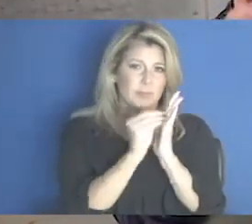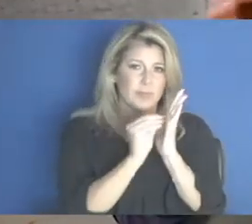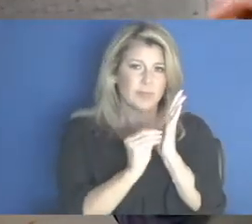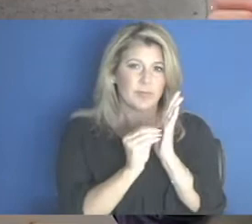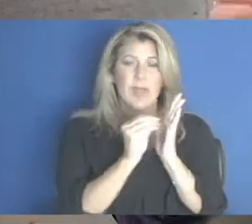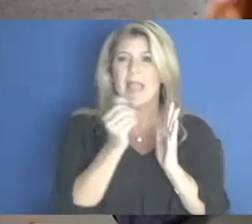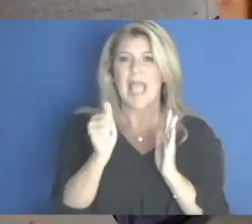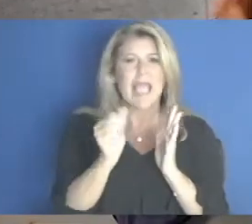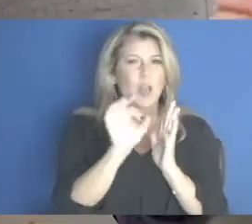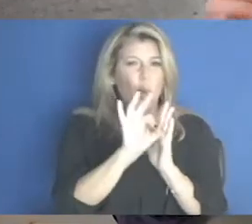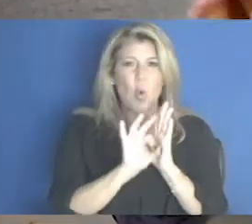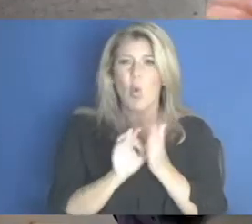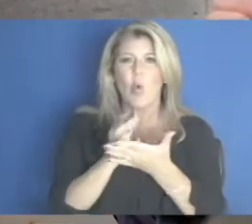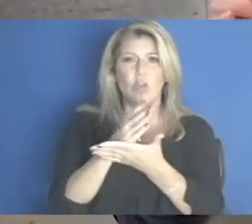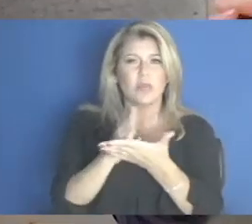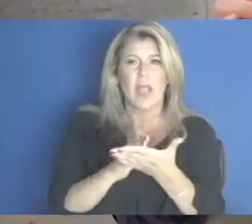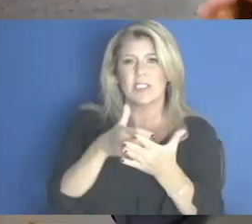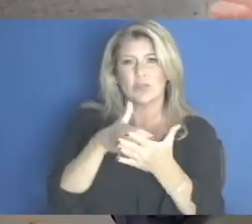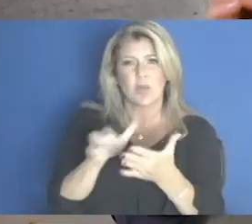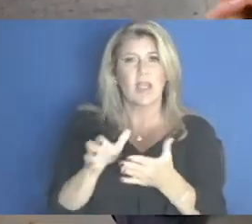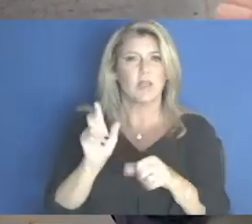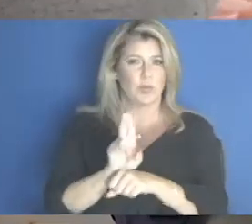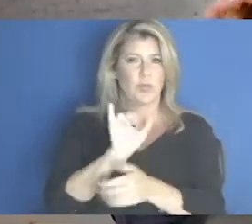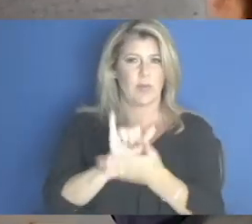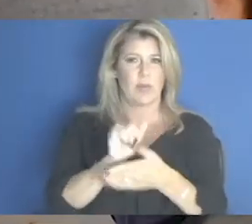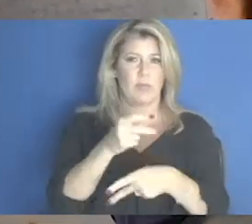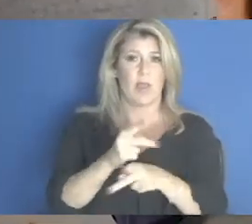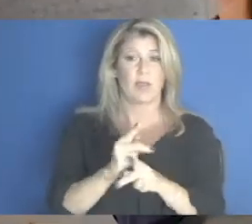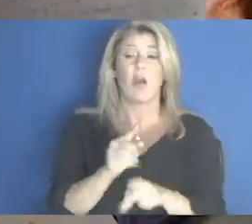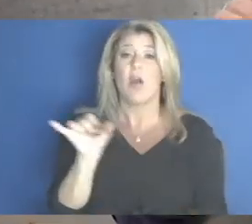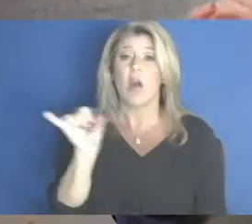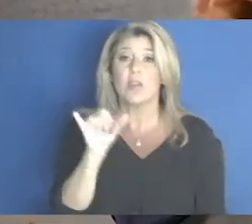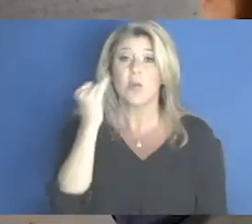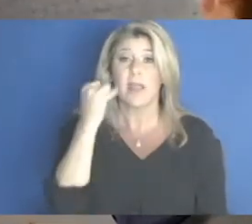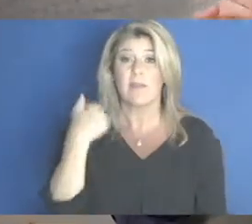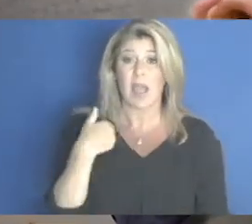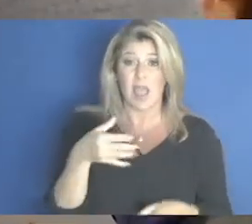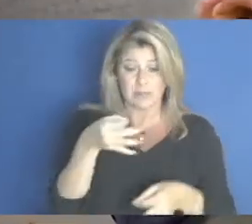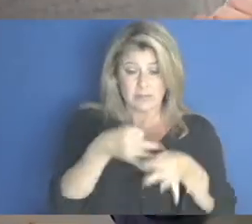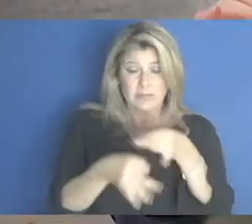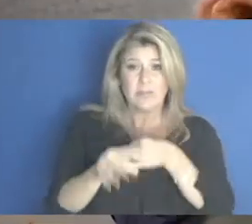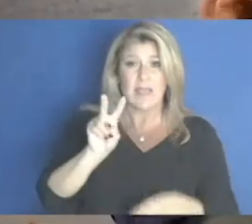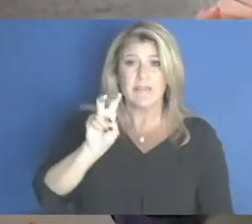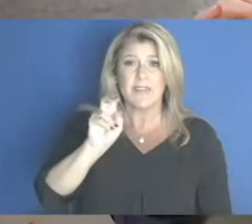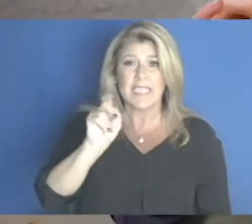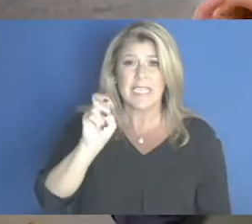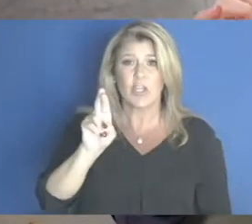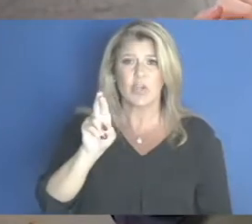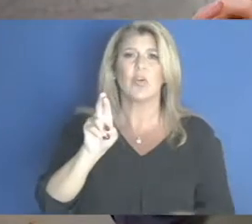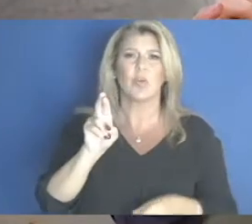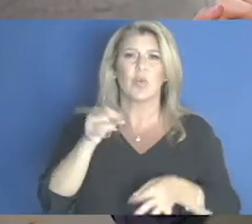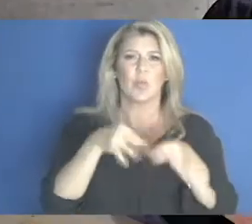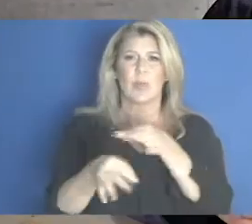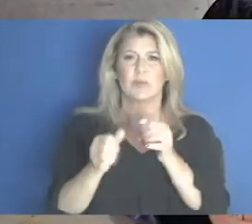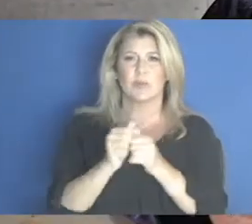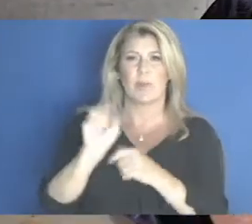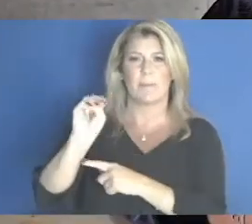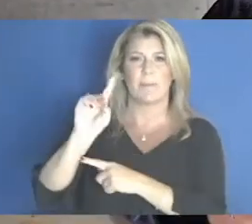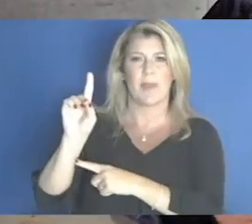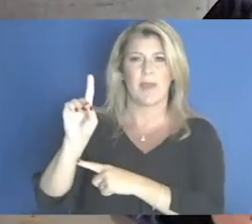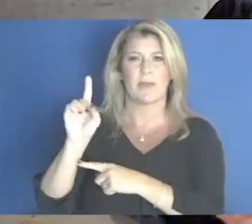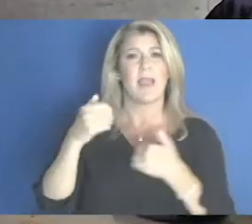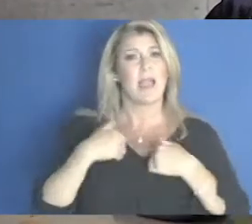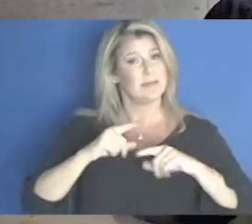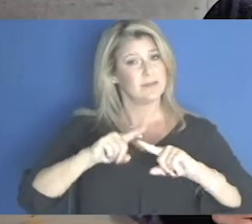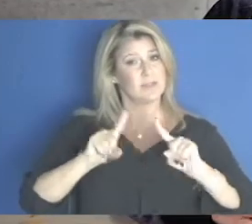will fill up any holes, cracks and scratches. I even use it to replace a missing veneer on my pieces of furniture. Dixie